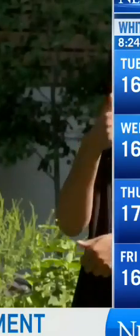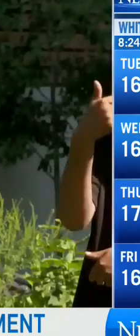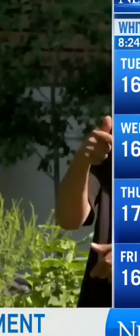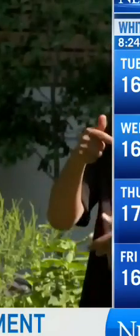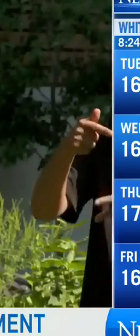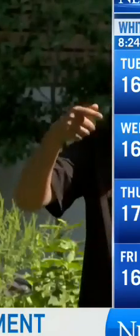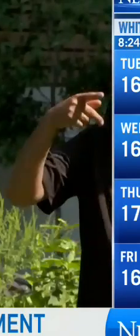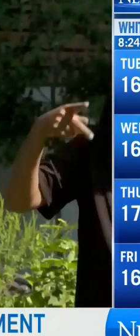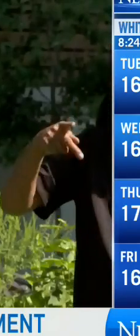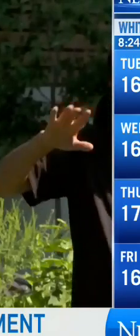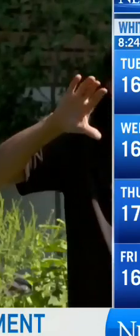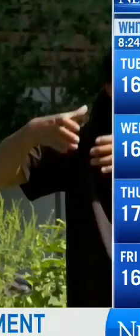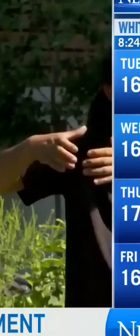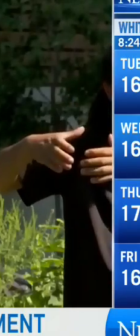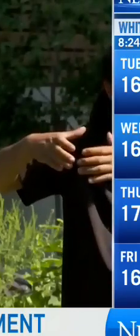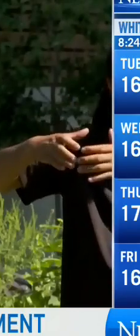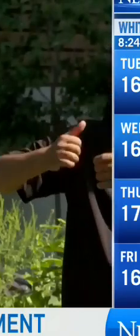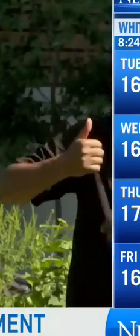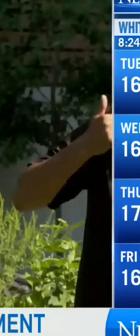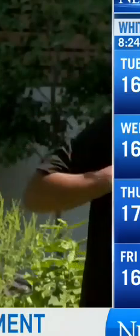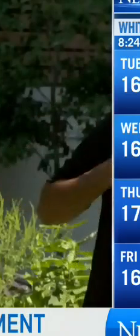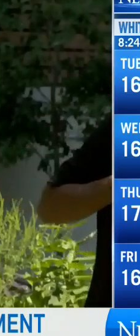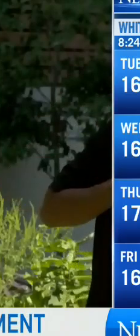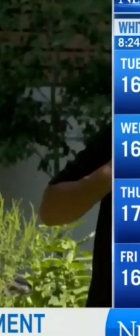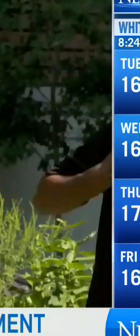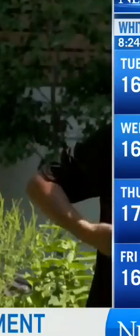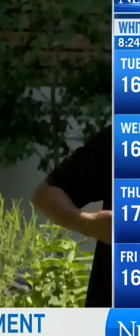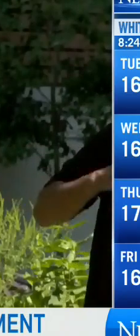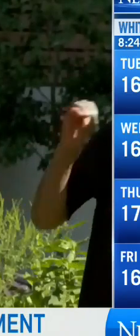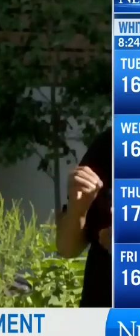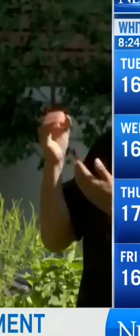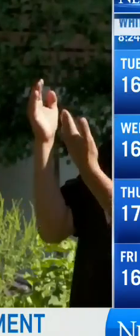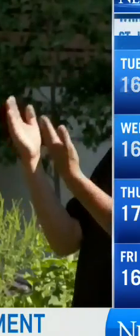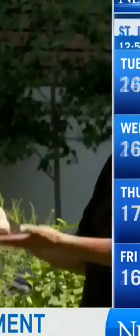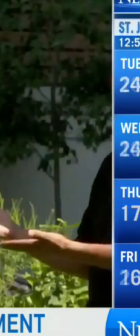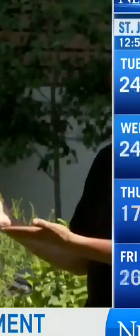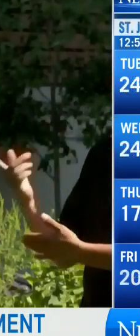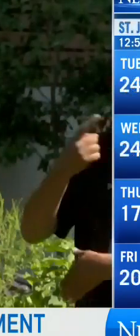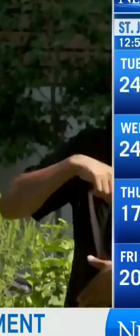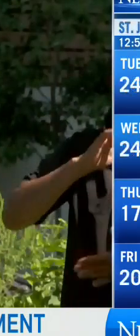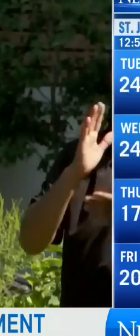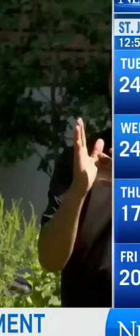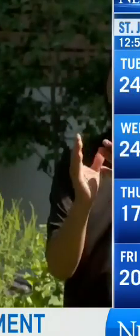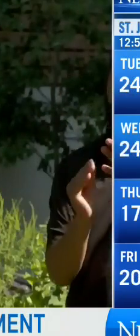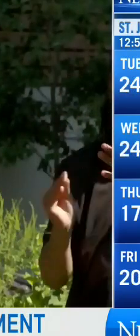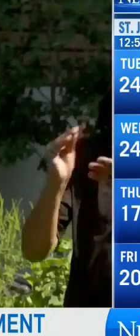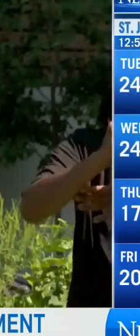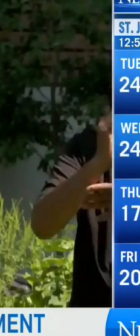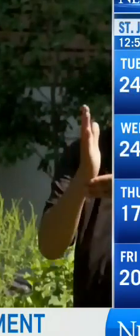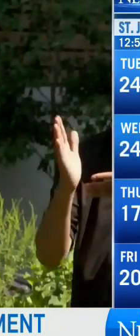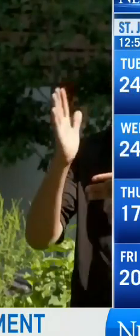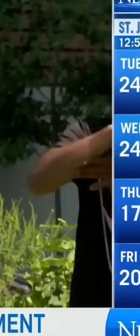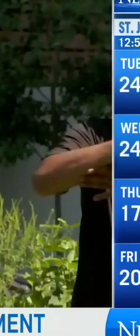of Ontario that we have made access to affordable housing a top priority